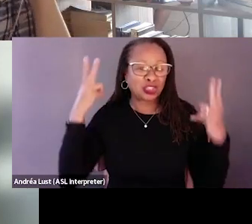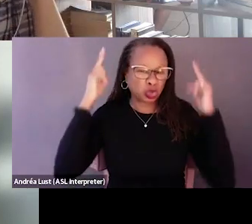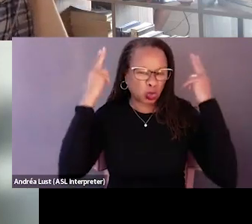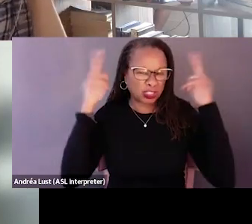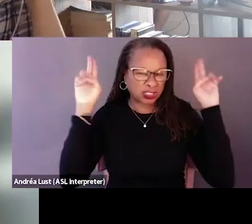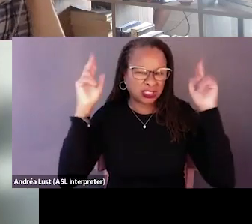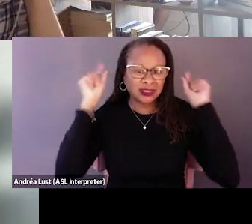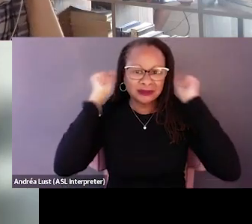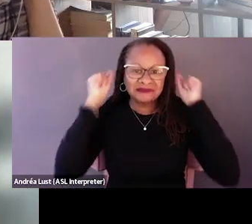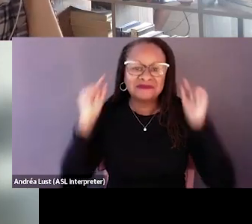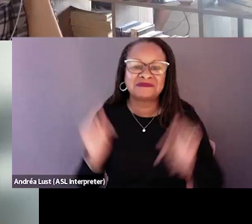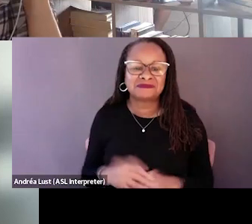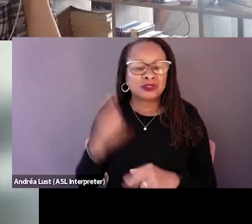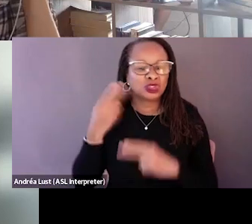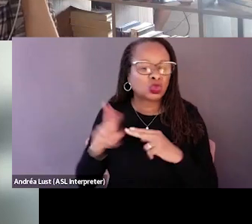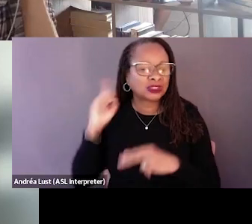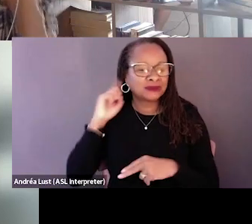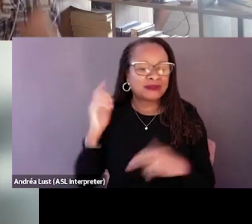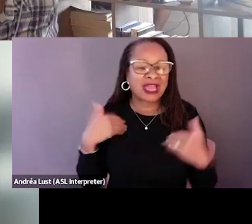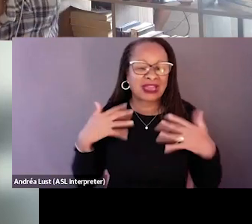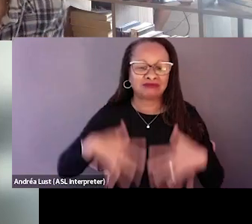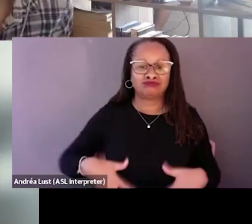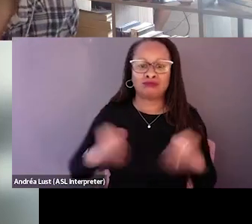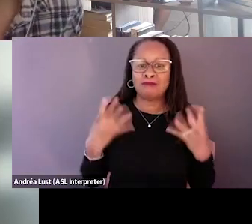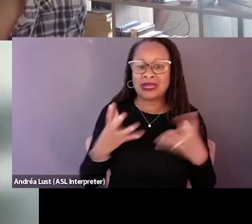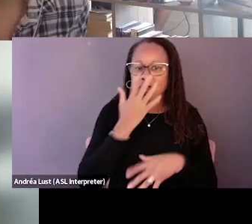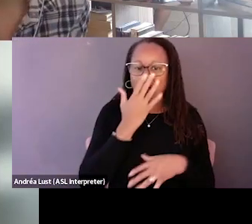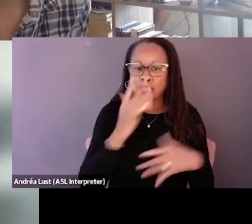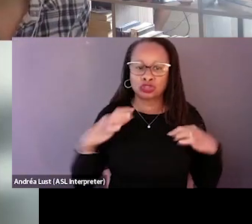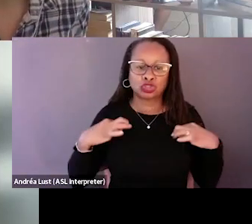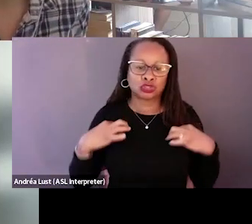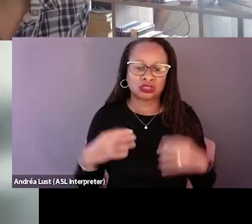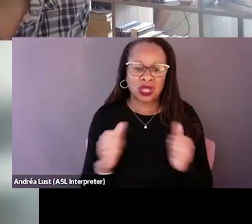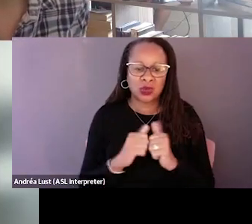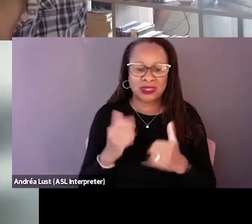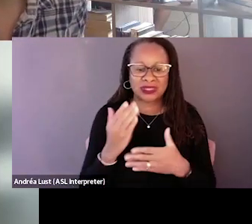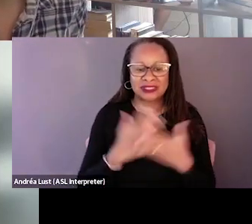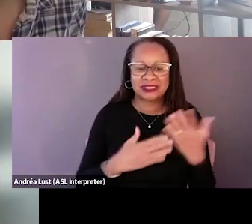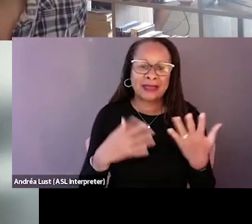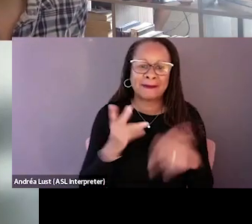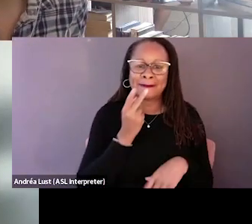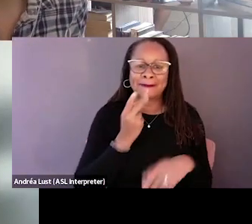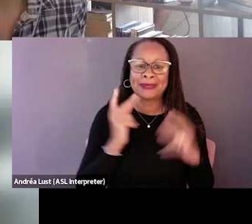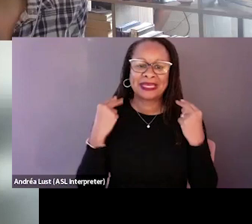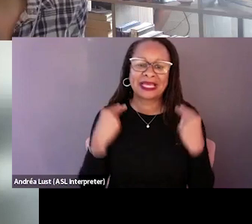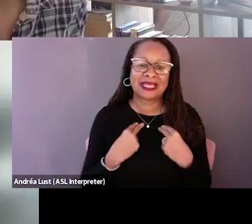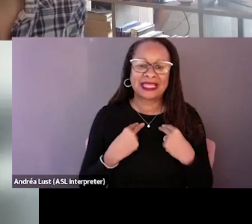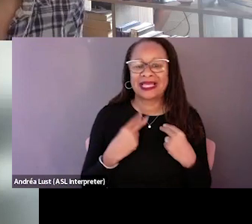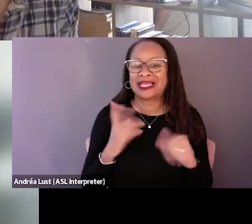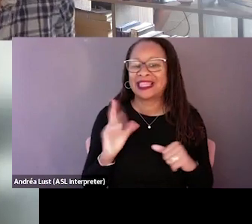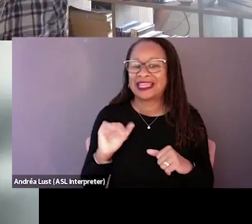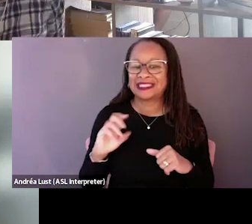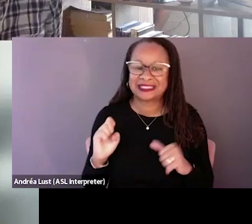short, and I am wearing sort of a multicolored shirt with some pink lace on the